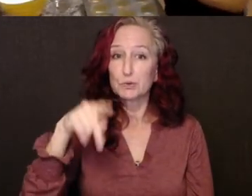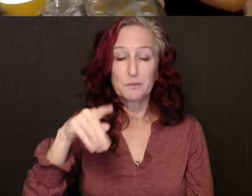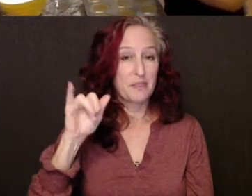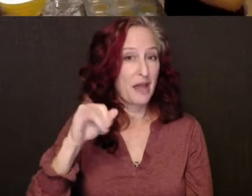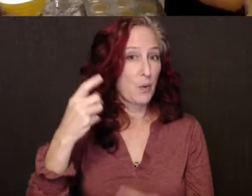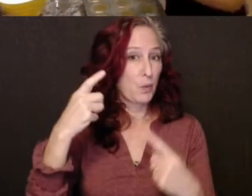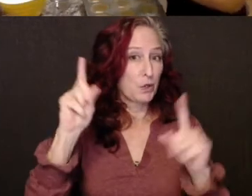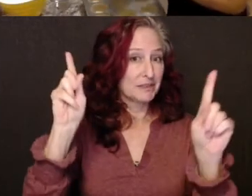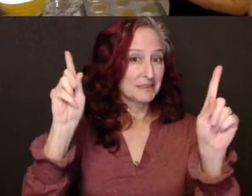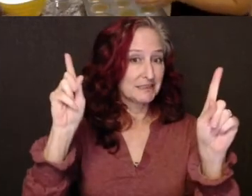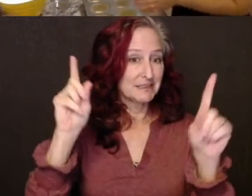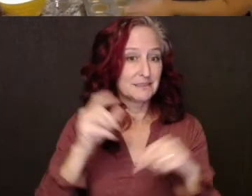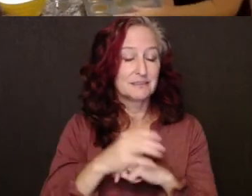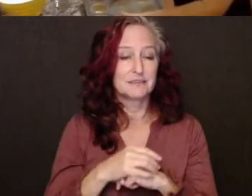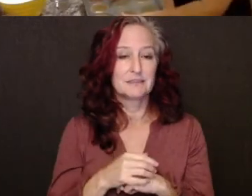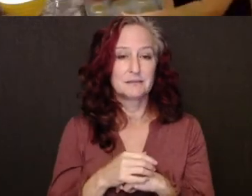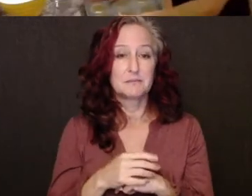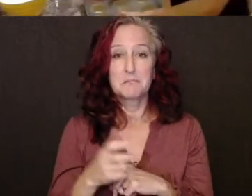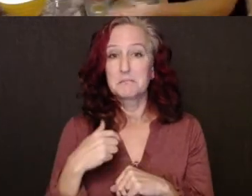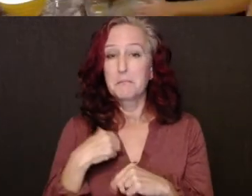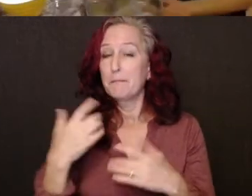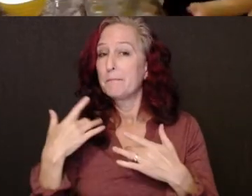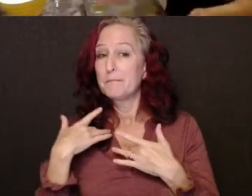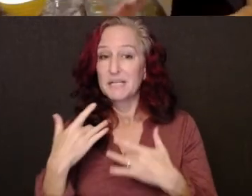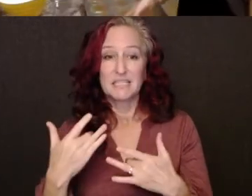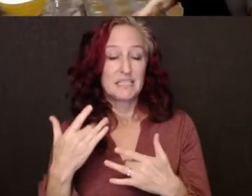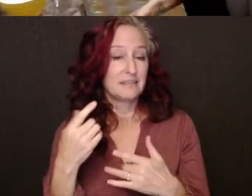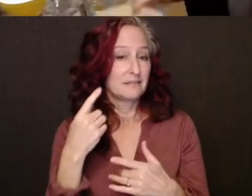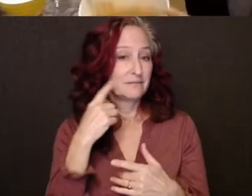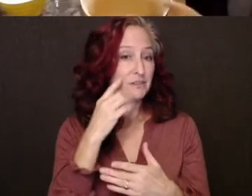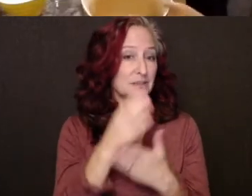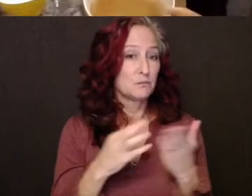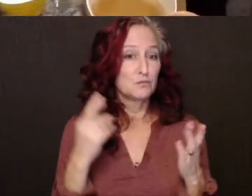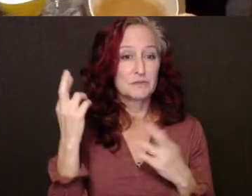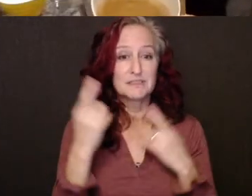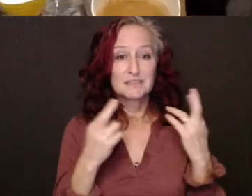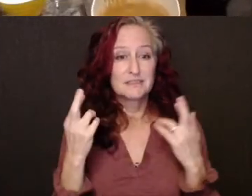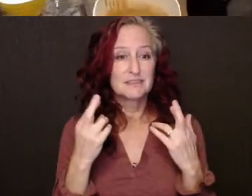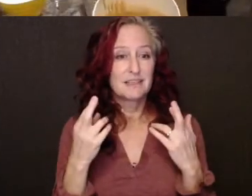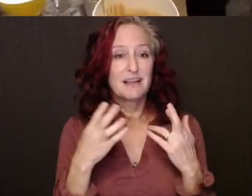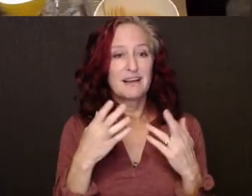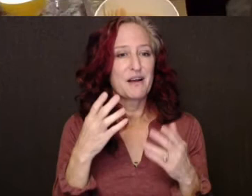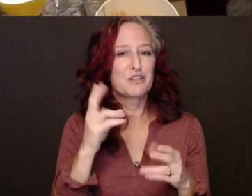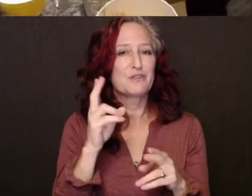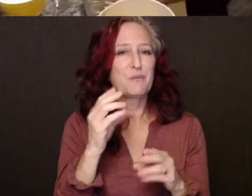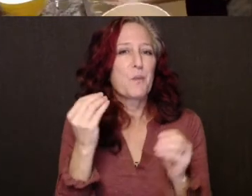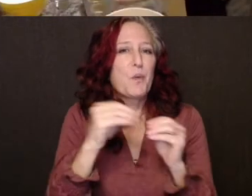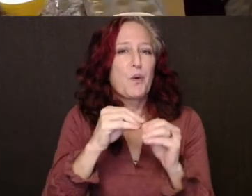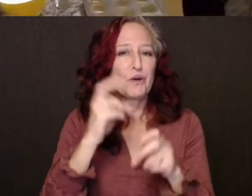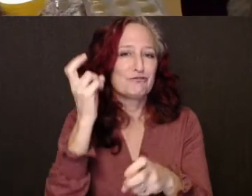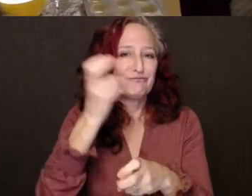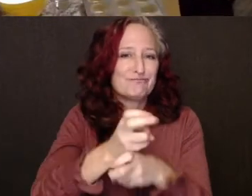for 12 cupcakes. You can, to pour your batter into the cupcake tin, you can